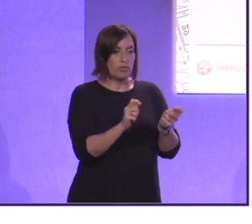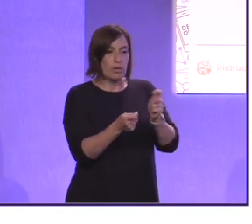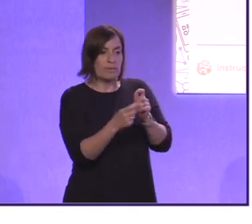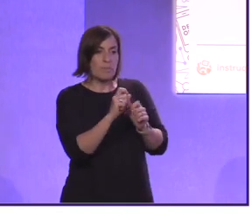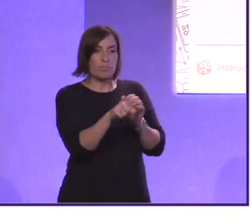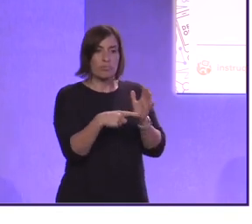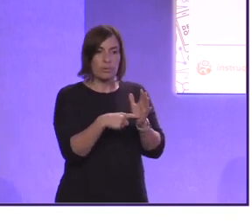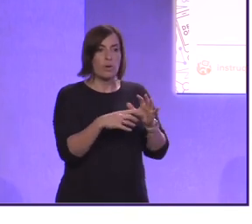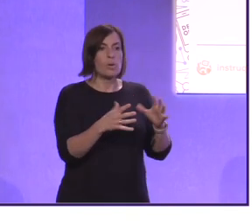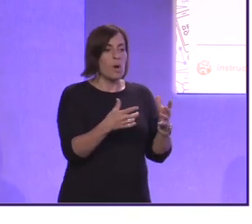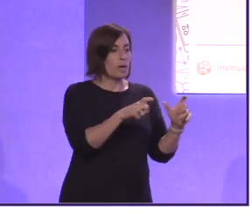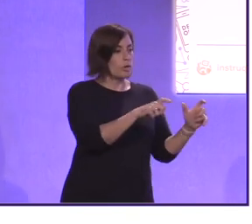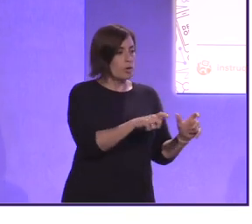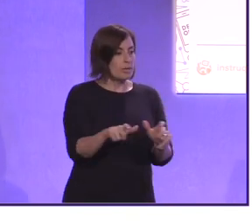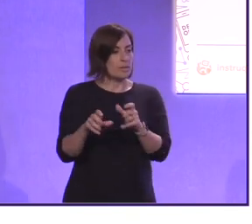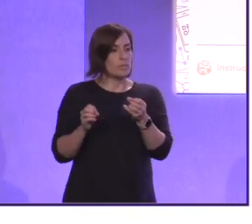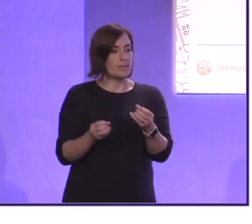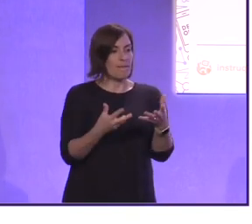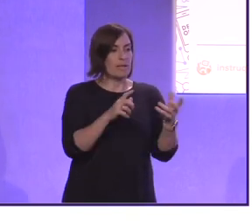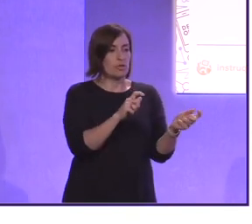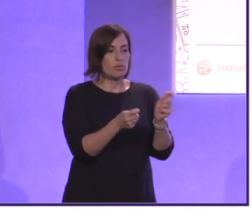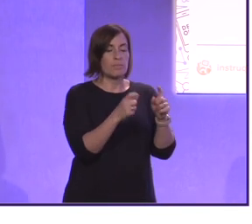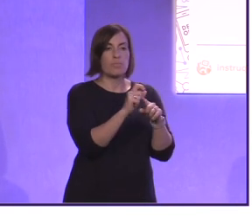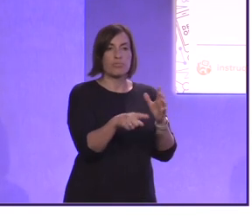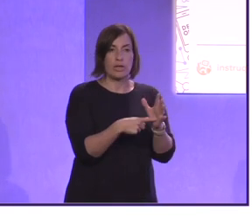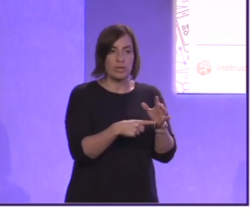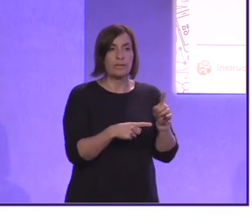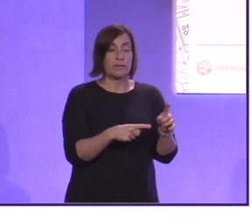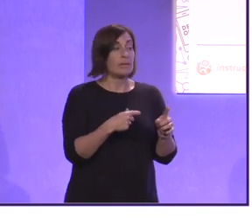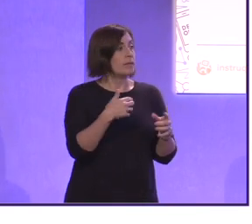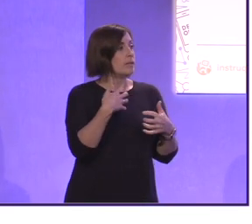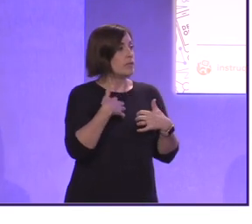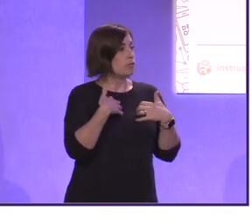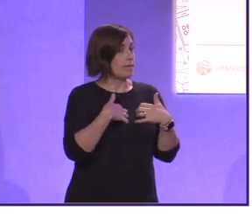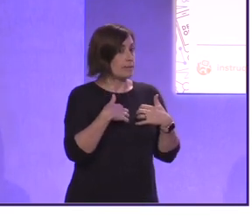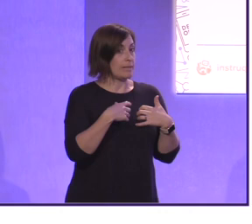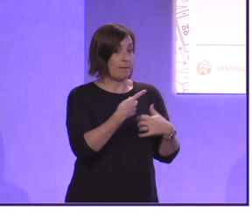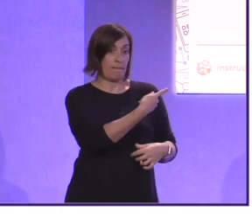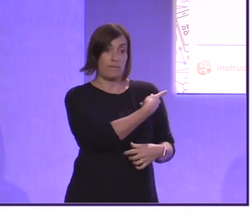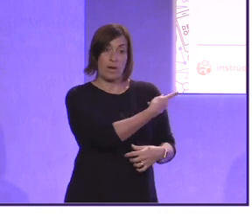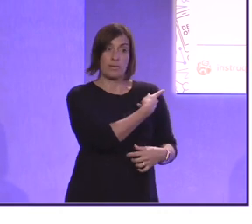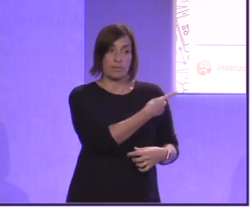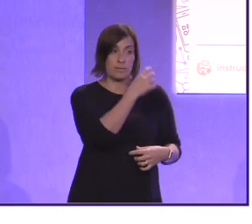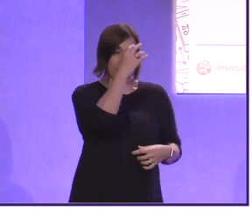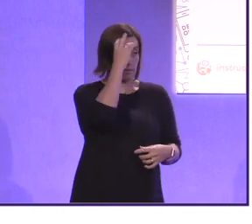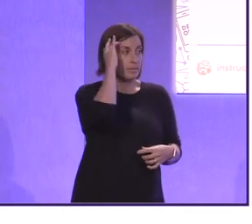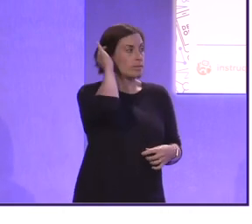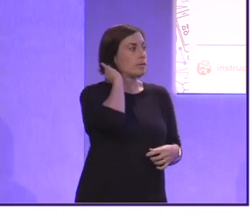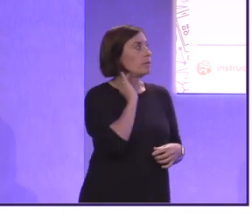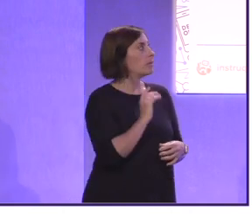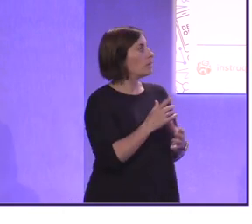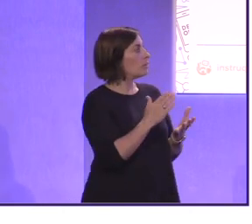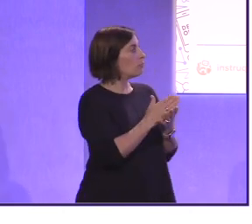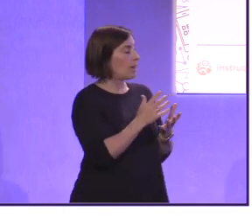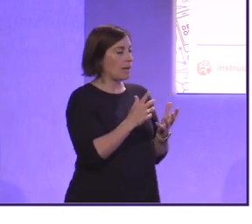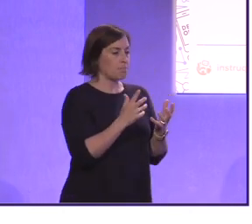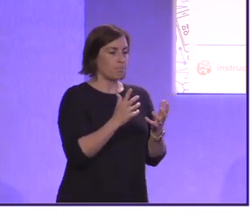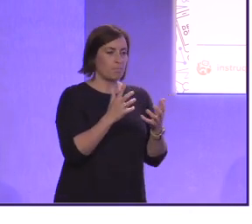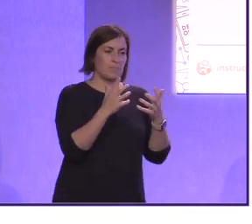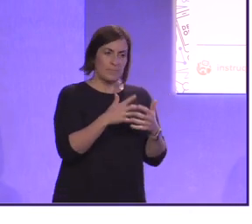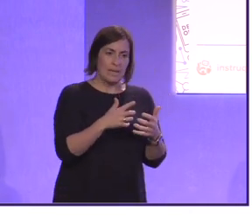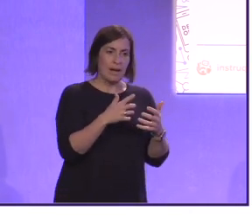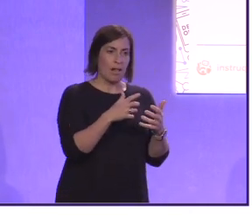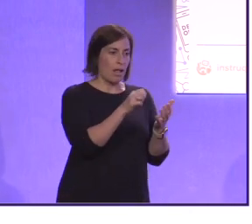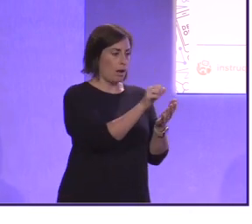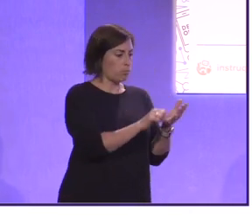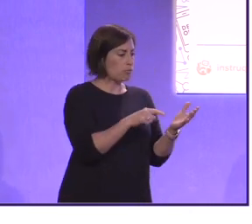continuous delivery transformation projects. And what's been really interesting for us is that although these are inherently technical programs of work, our